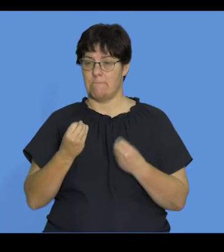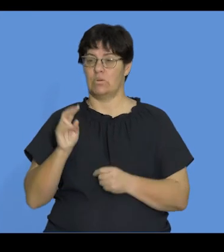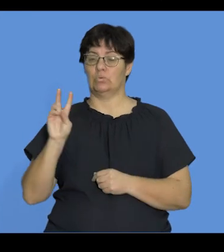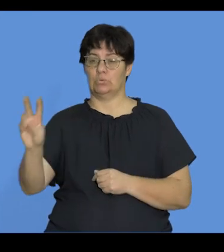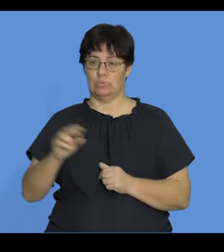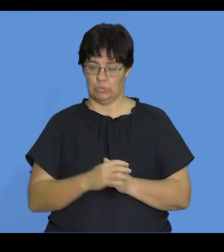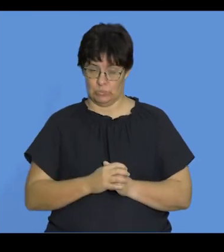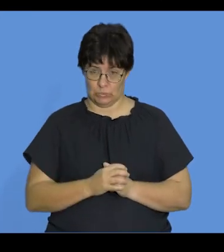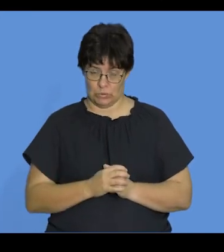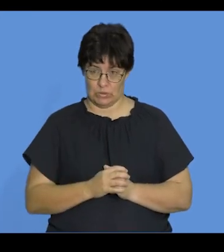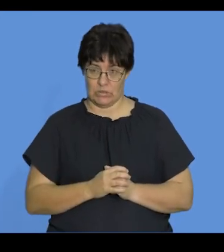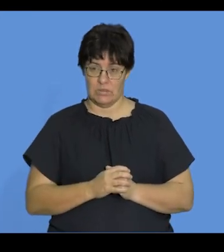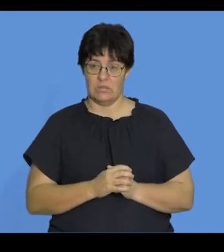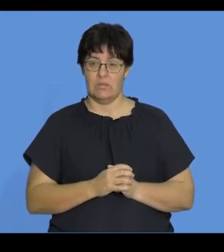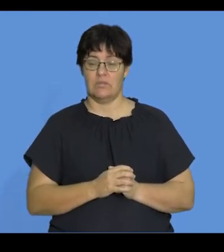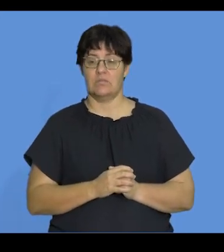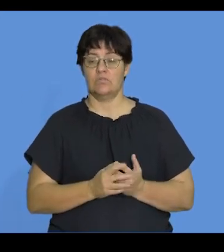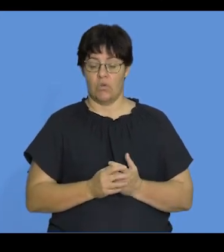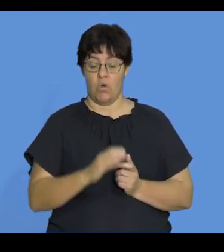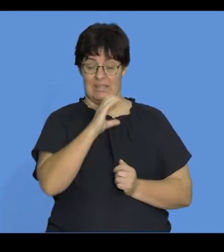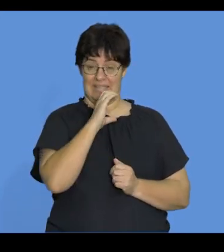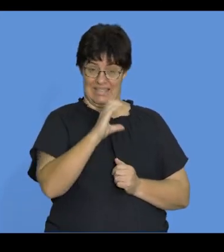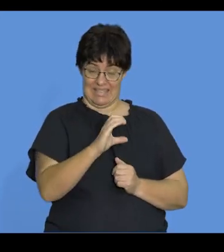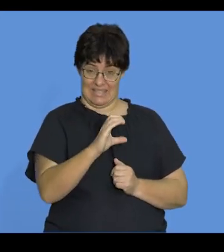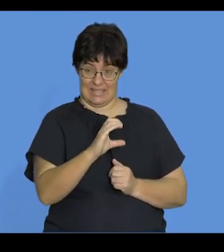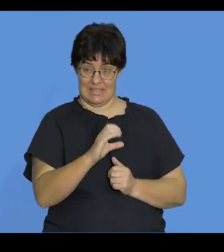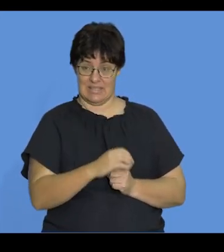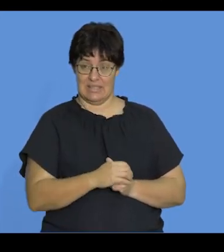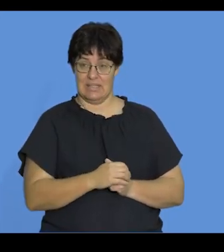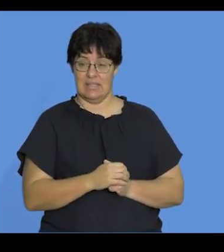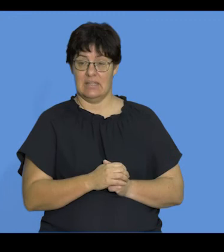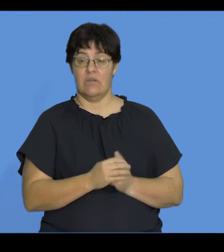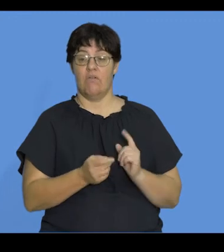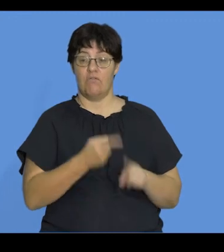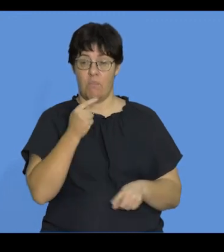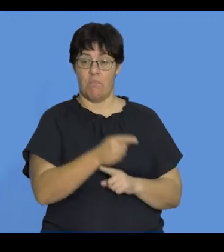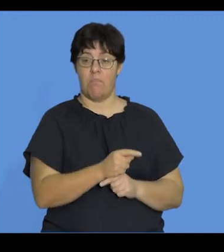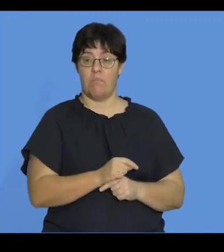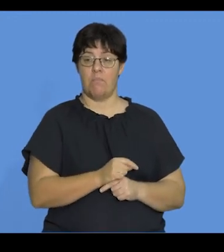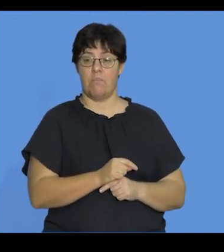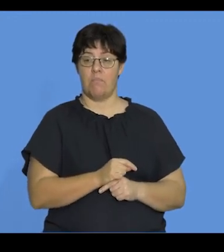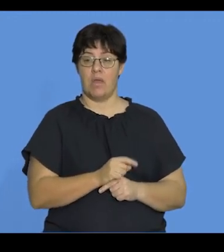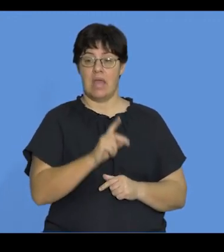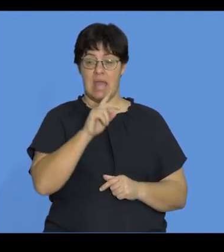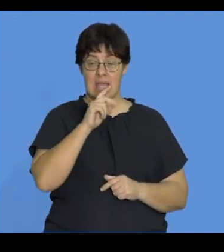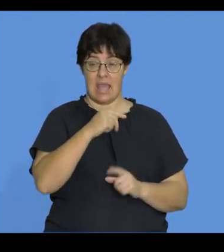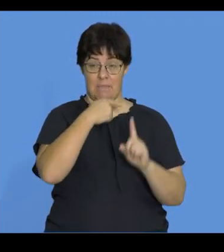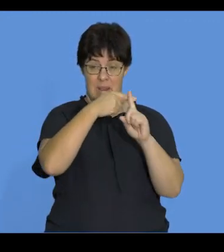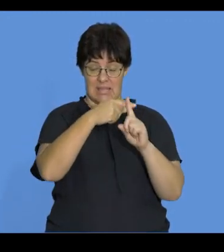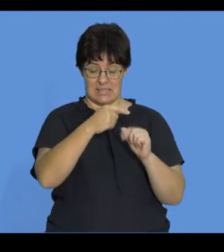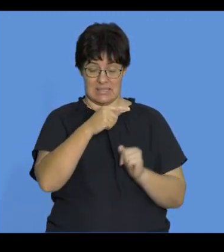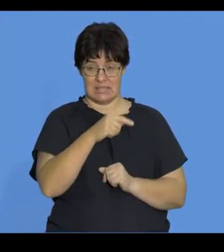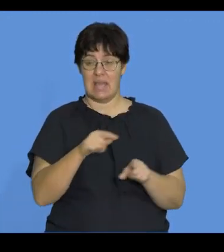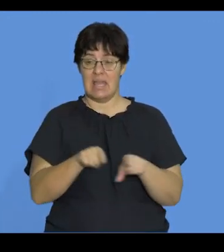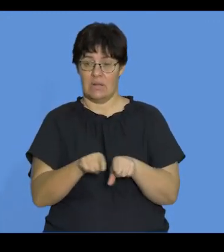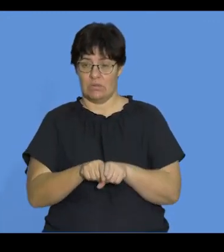1:2, 2 moles of potassium ion. So the concentration of potassium ions in this is equals to